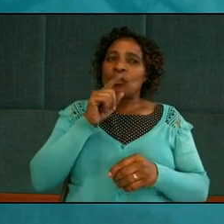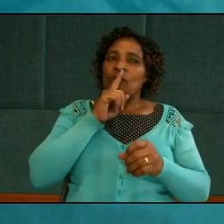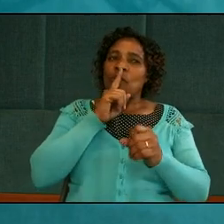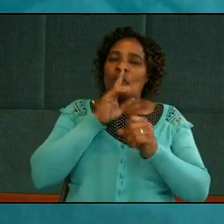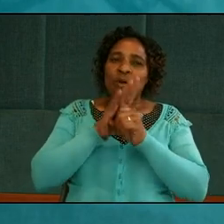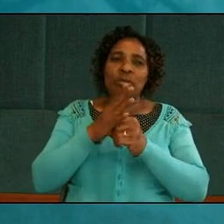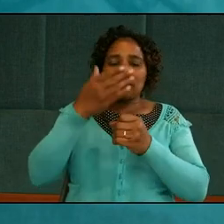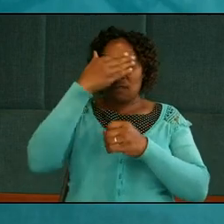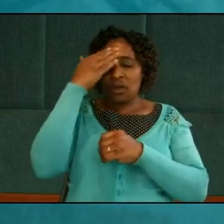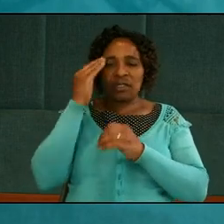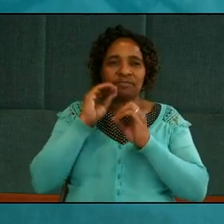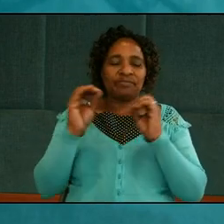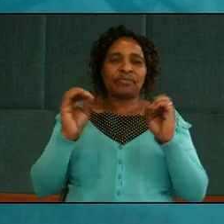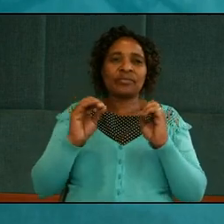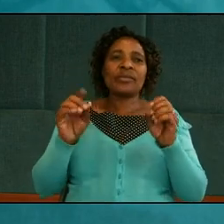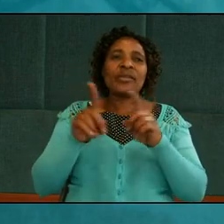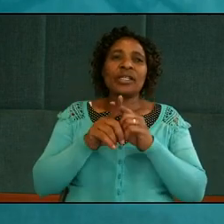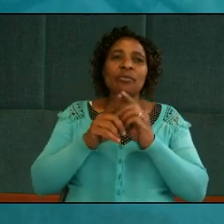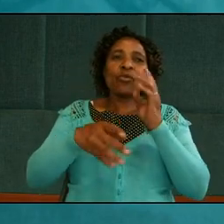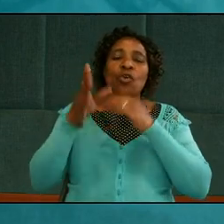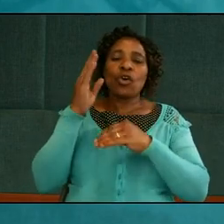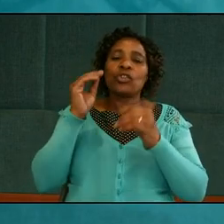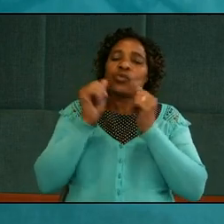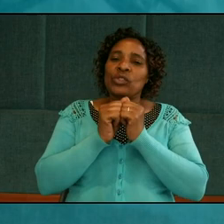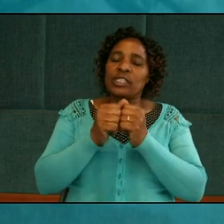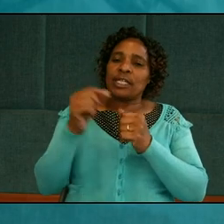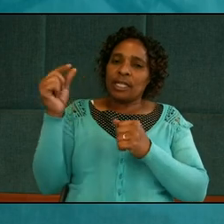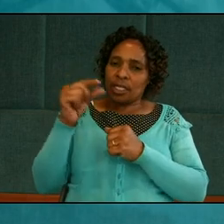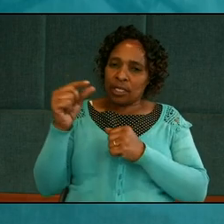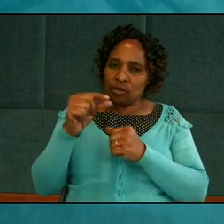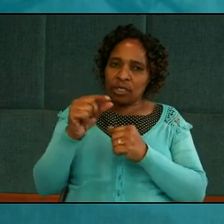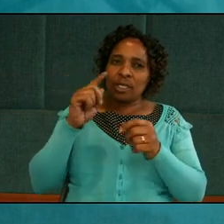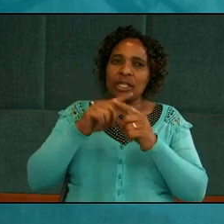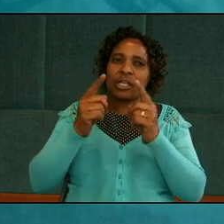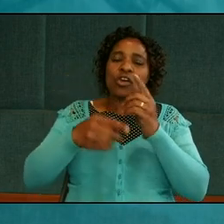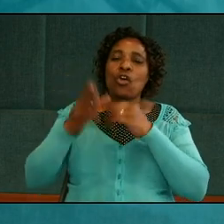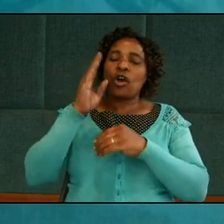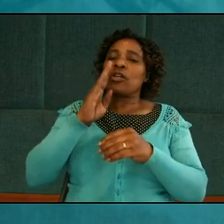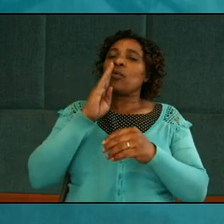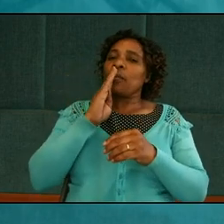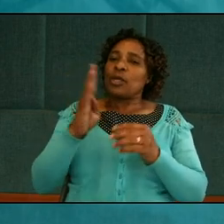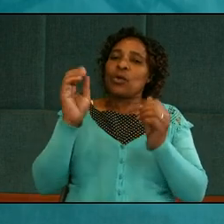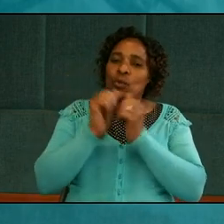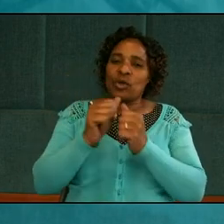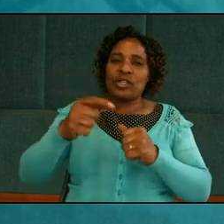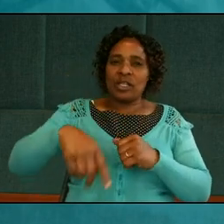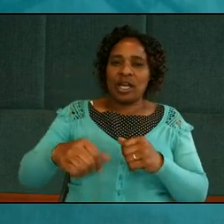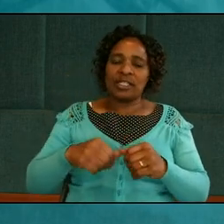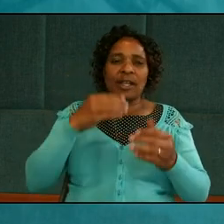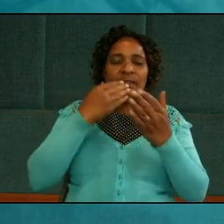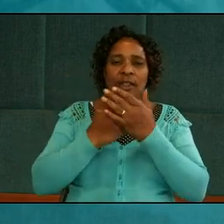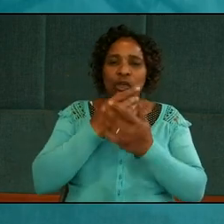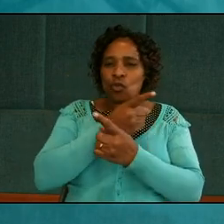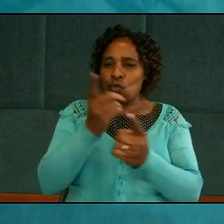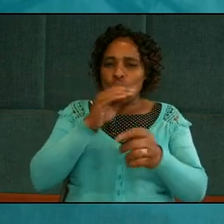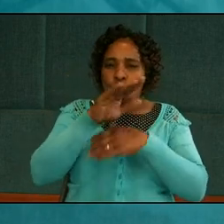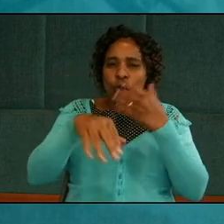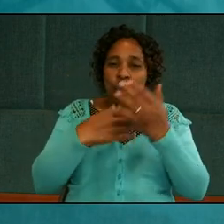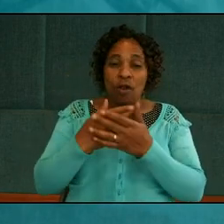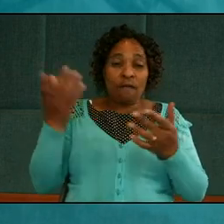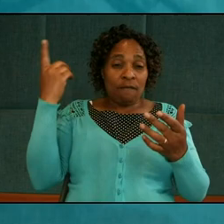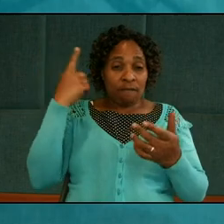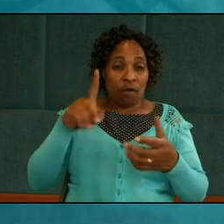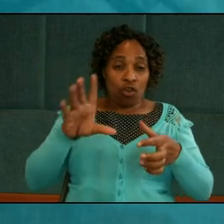promises. So just like God was with Gideon, God will be with us. So thank you all for joining us